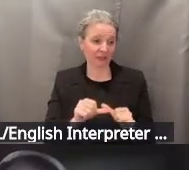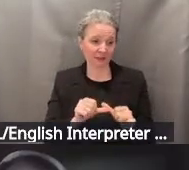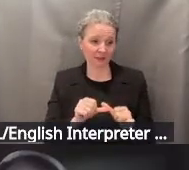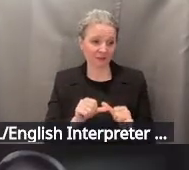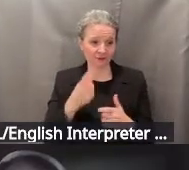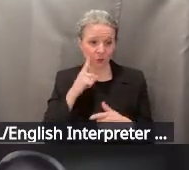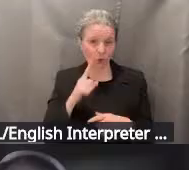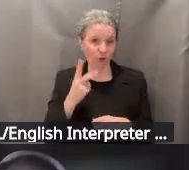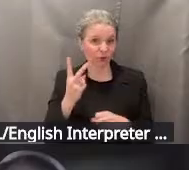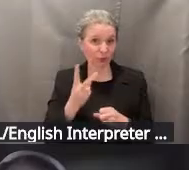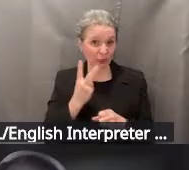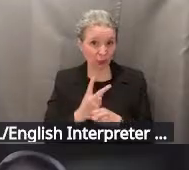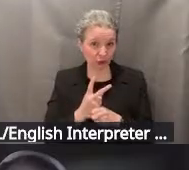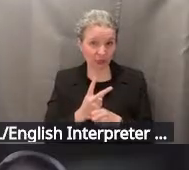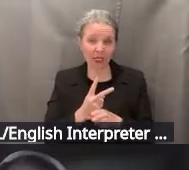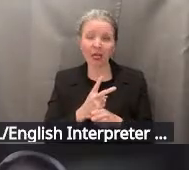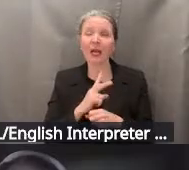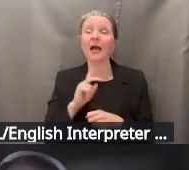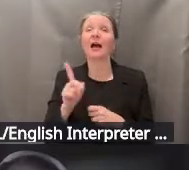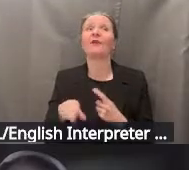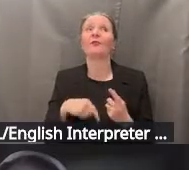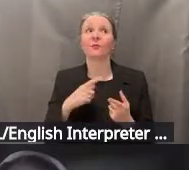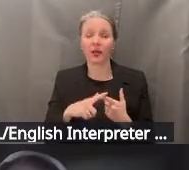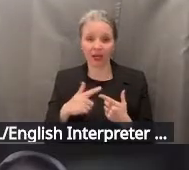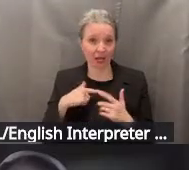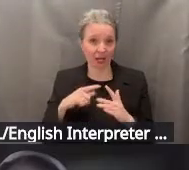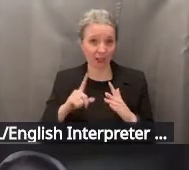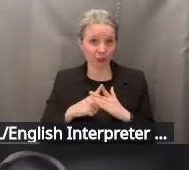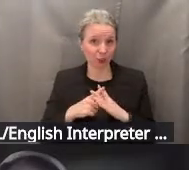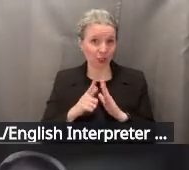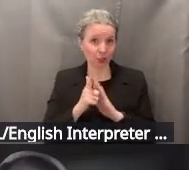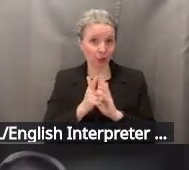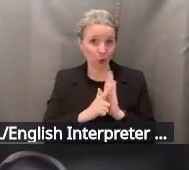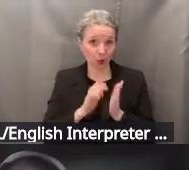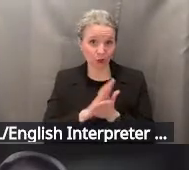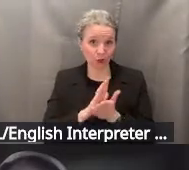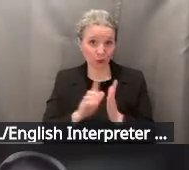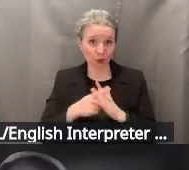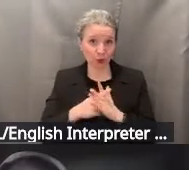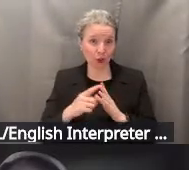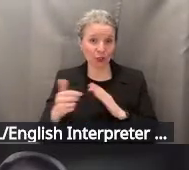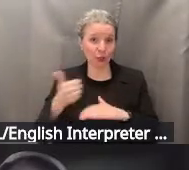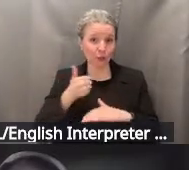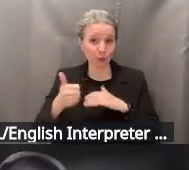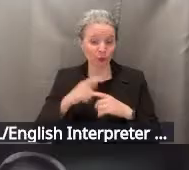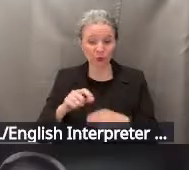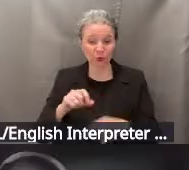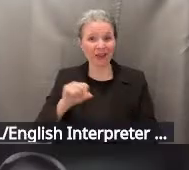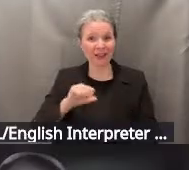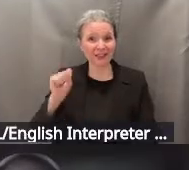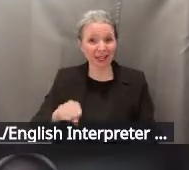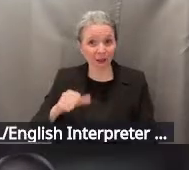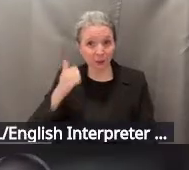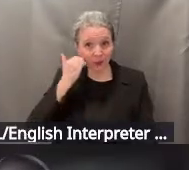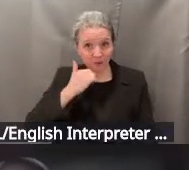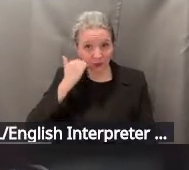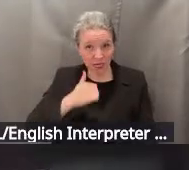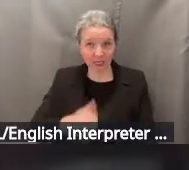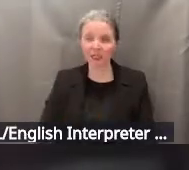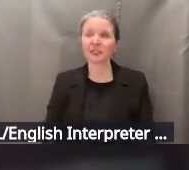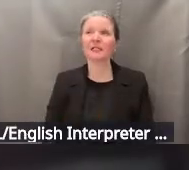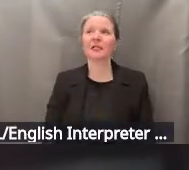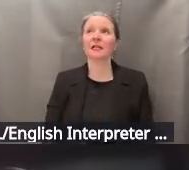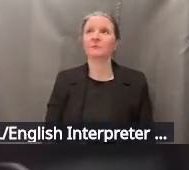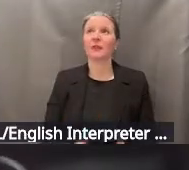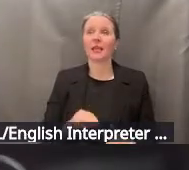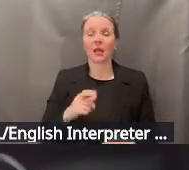2 years. And then I started law school and started commuting to Salem every day. And I'm just